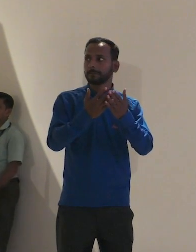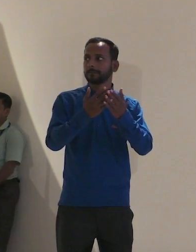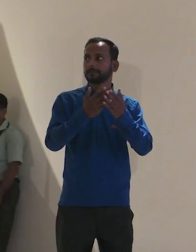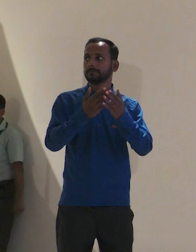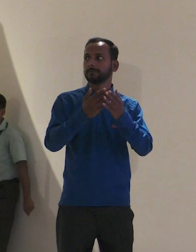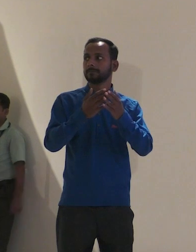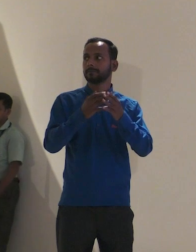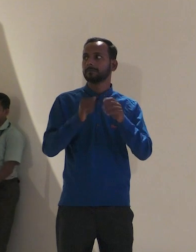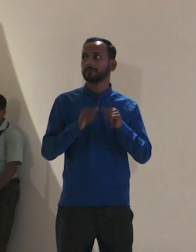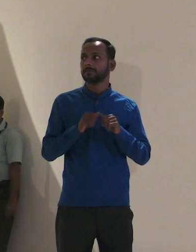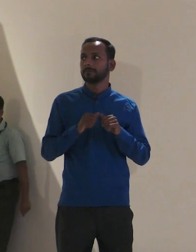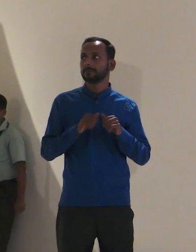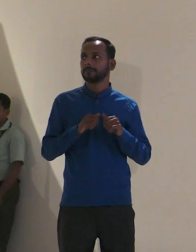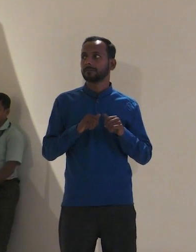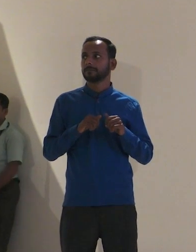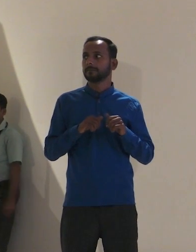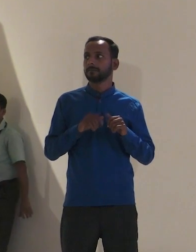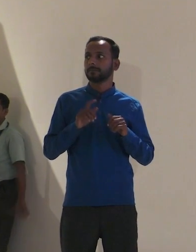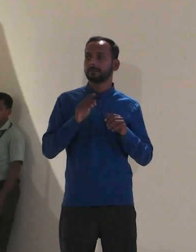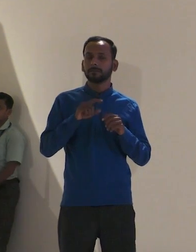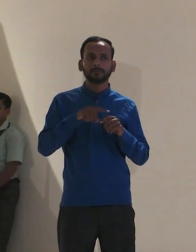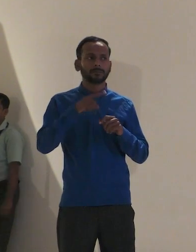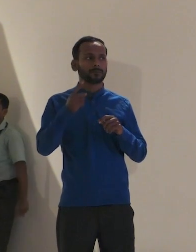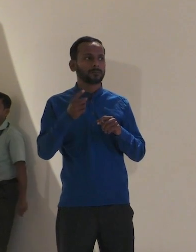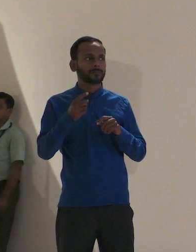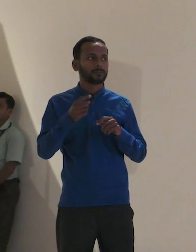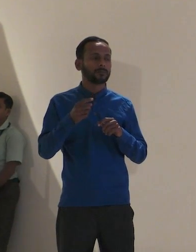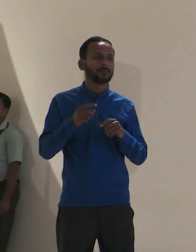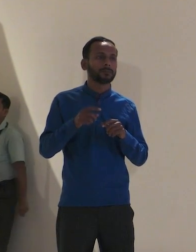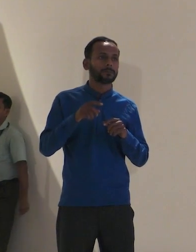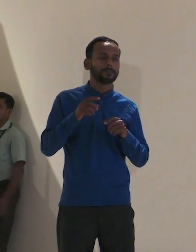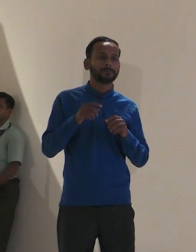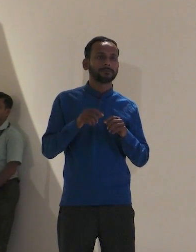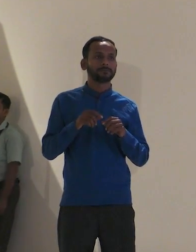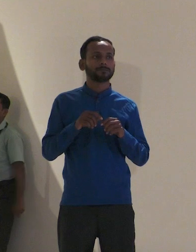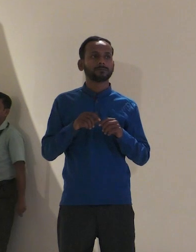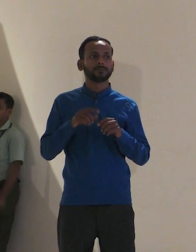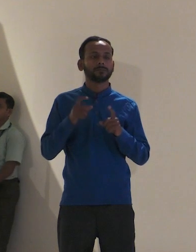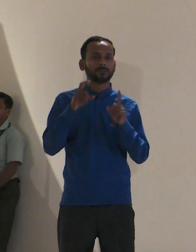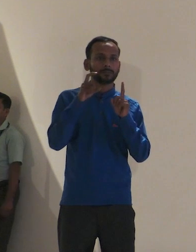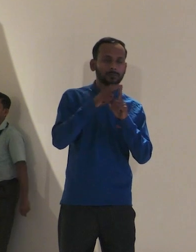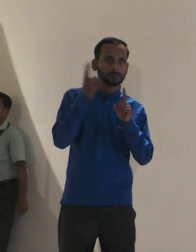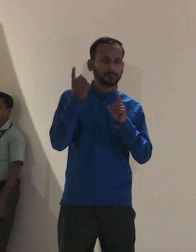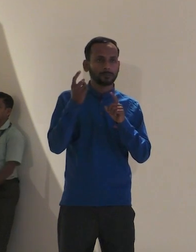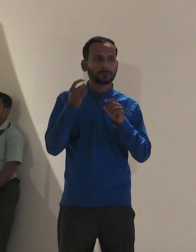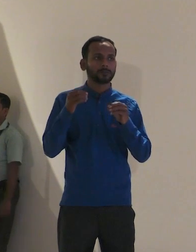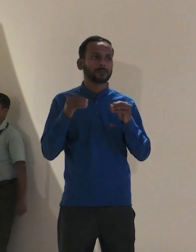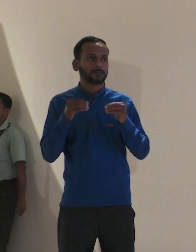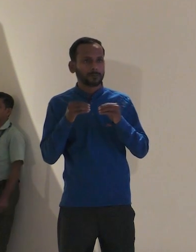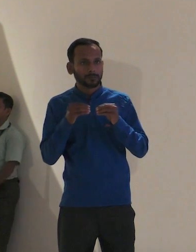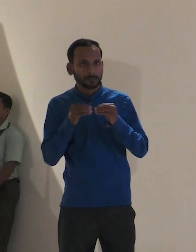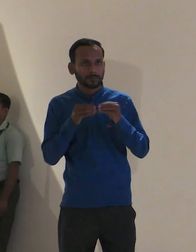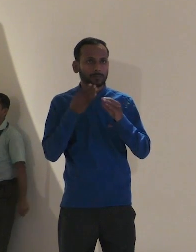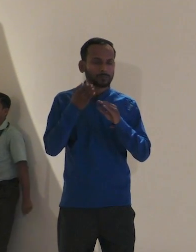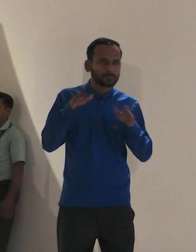him? And the other nuance also is the fact that Delhi and Bombay, for example, have had these histories with statues. So Delhi